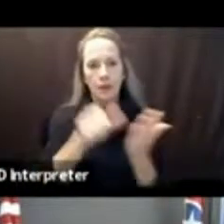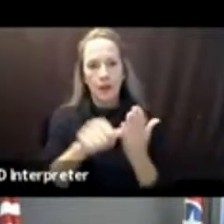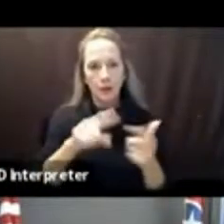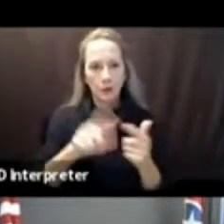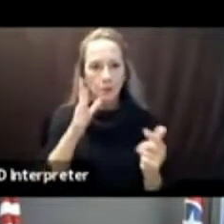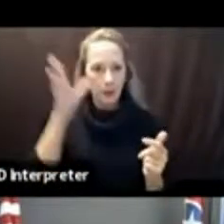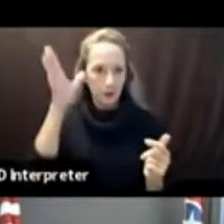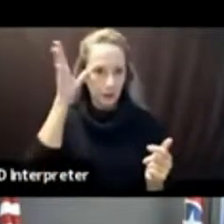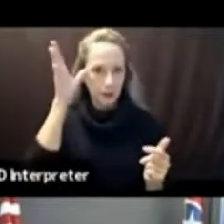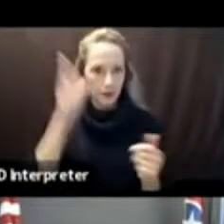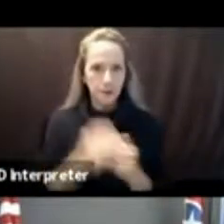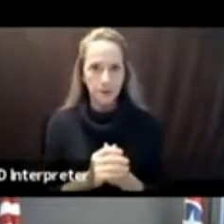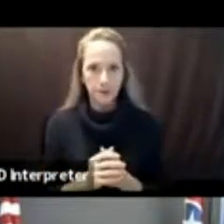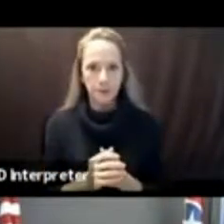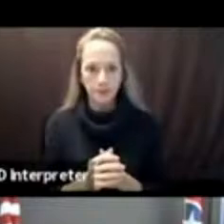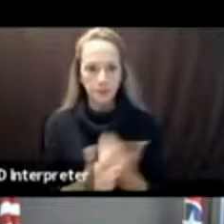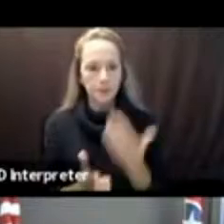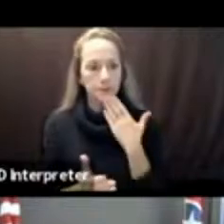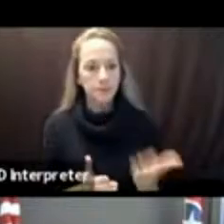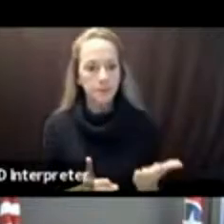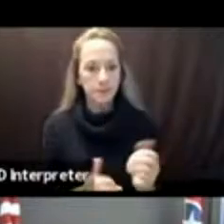Okay, thank you. Sure.